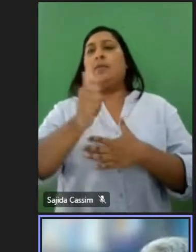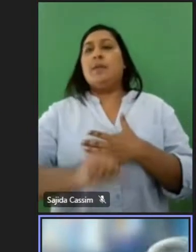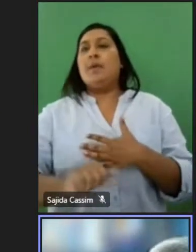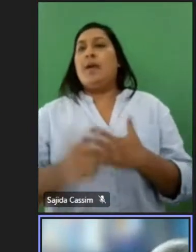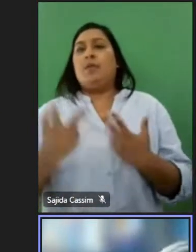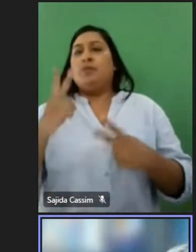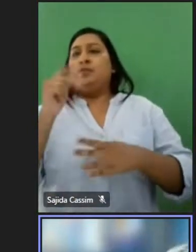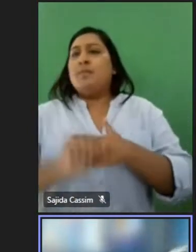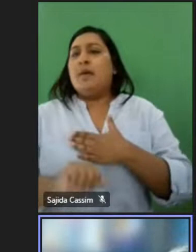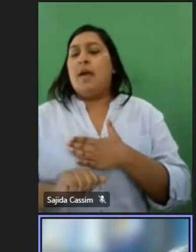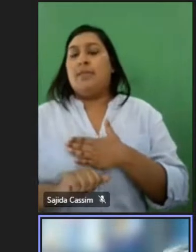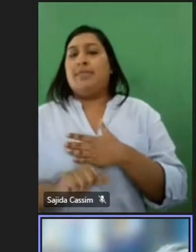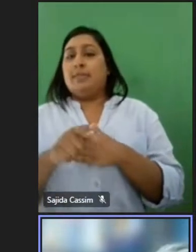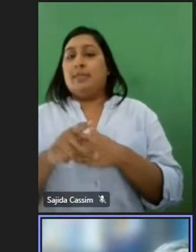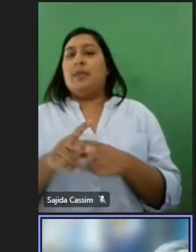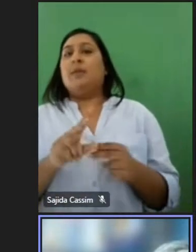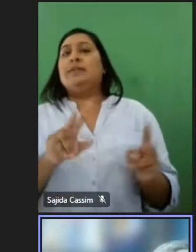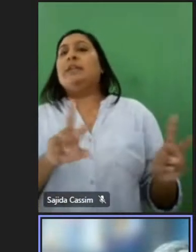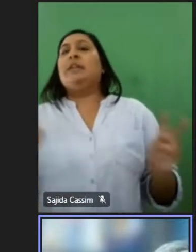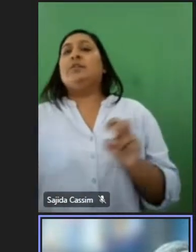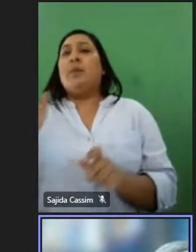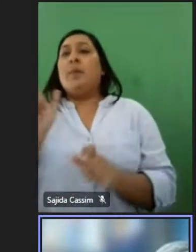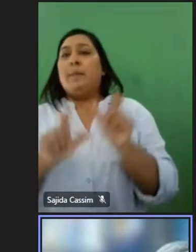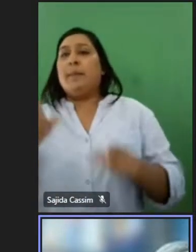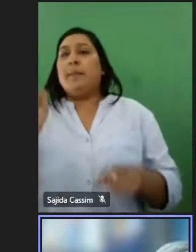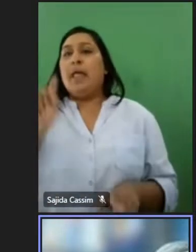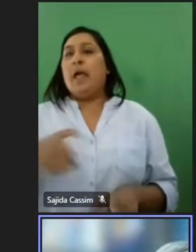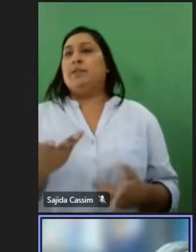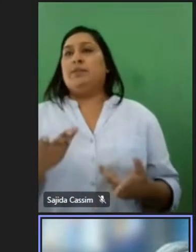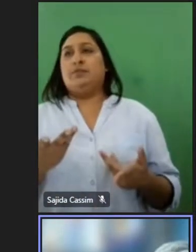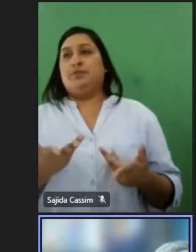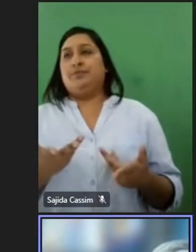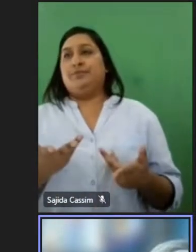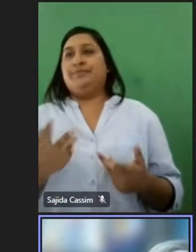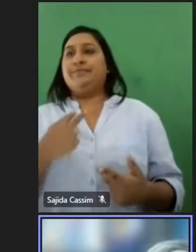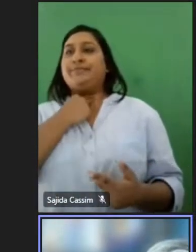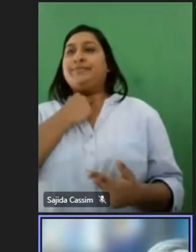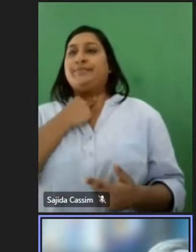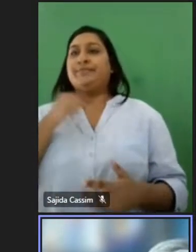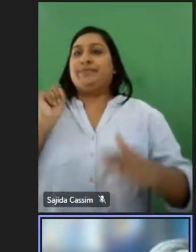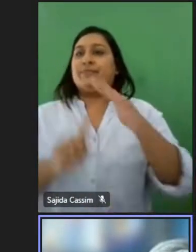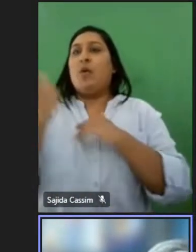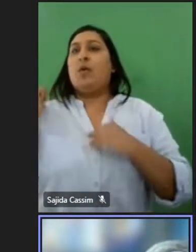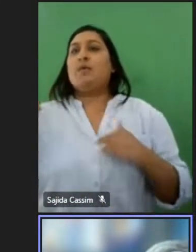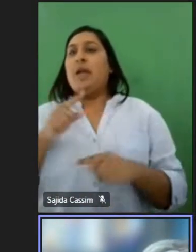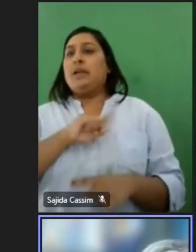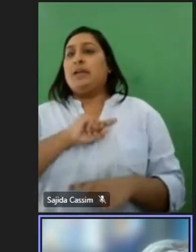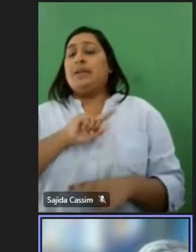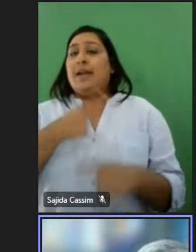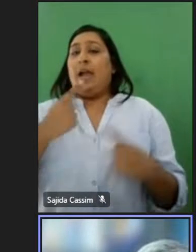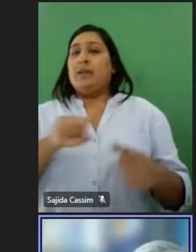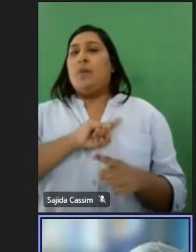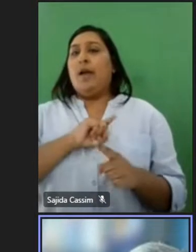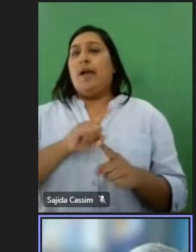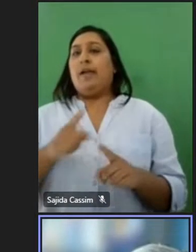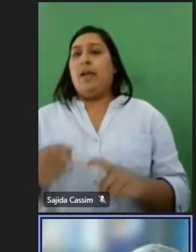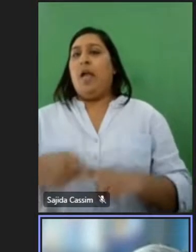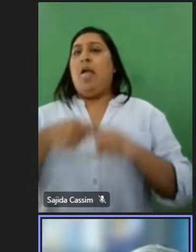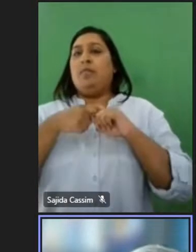when those embargoes were removed. They also had some problems because of trying to get transport to these